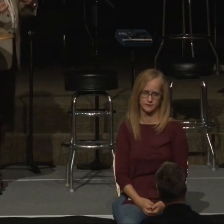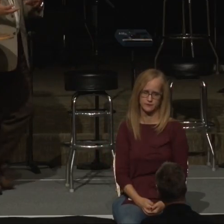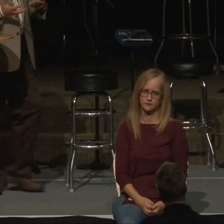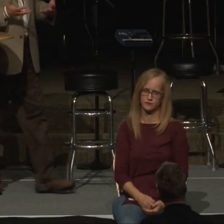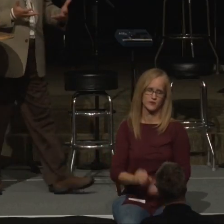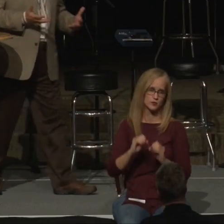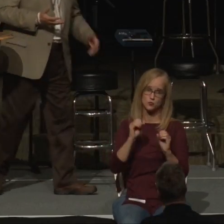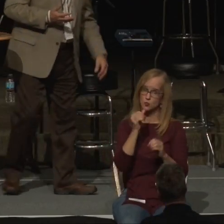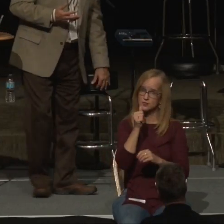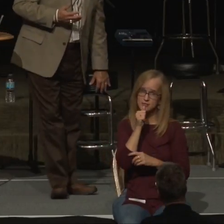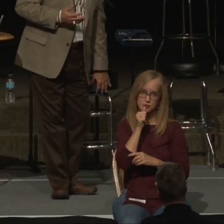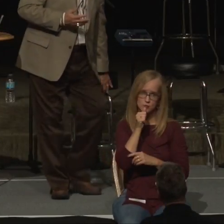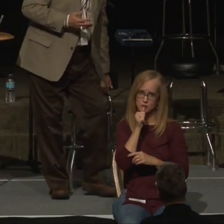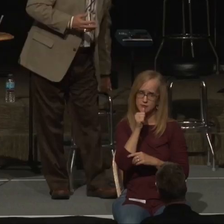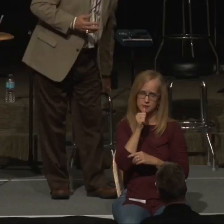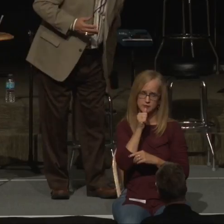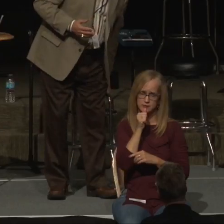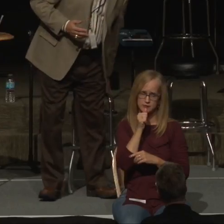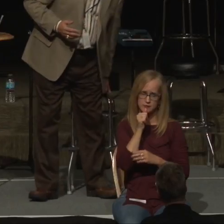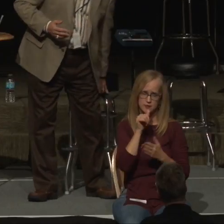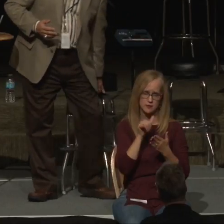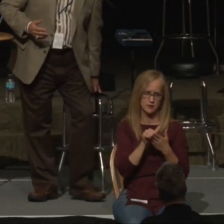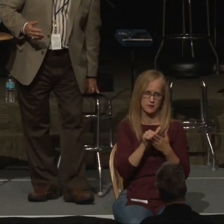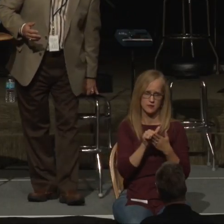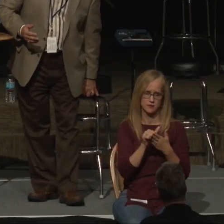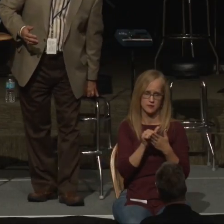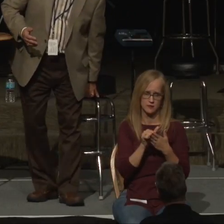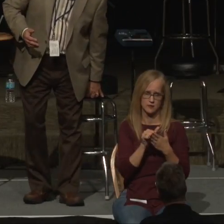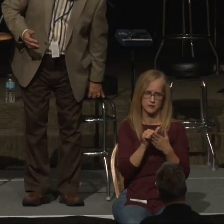It's no secret that